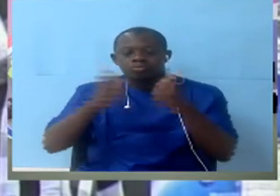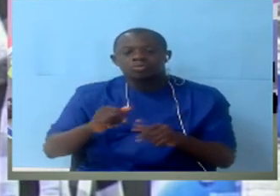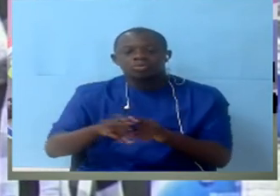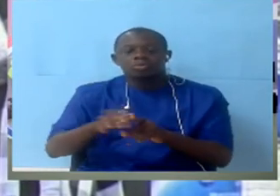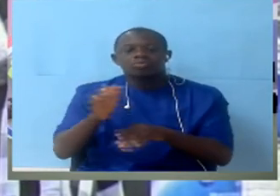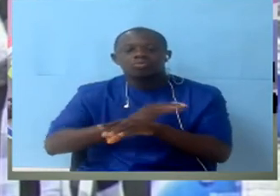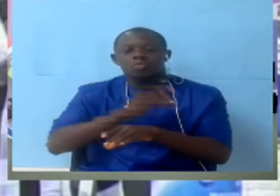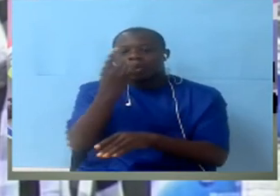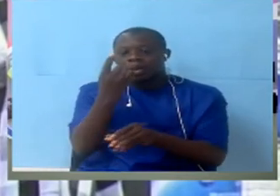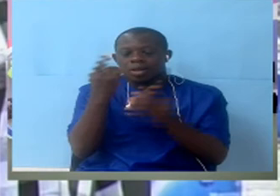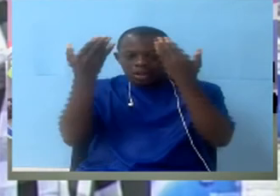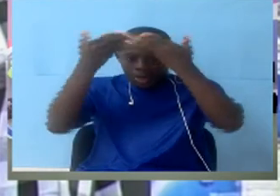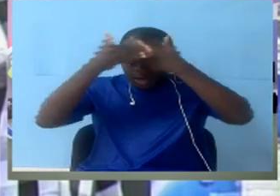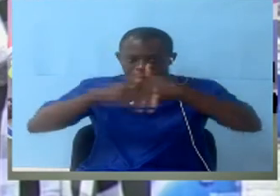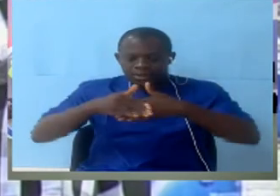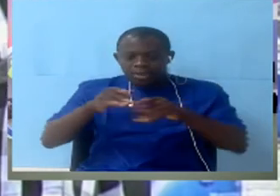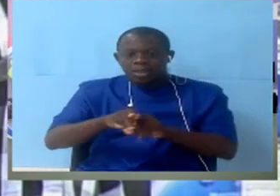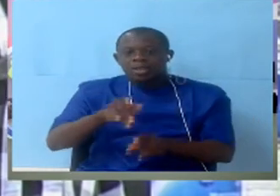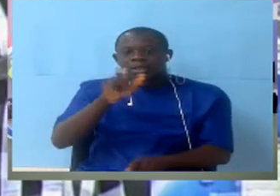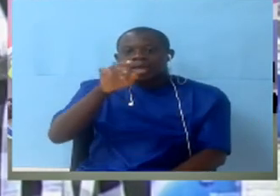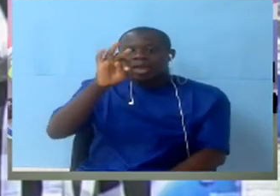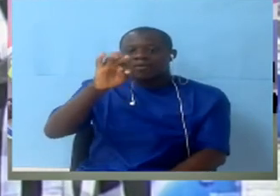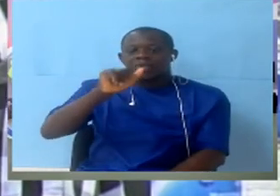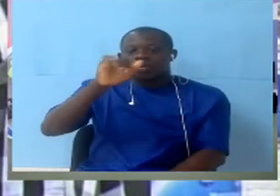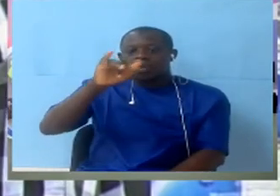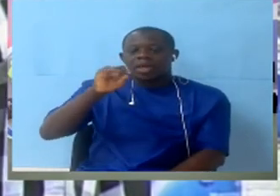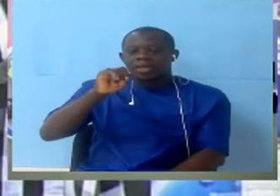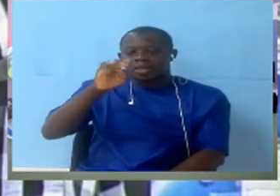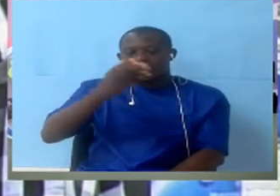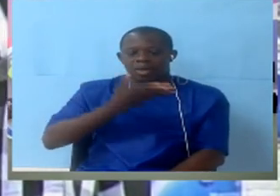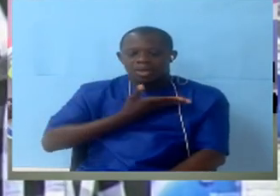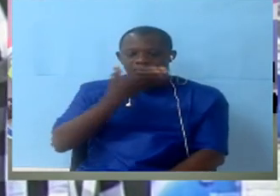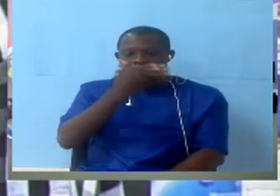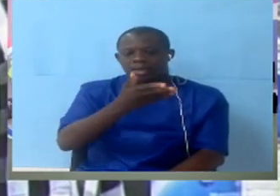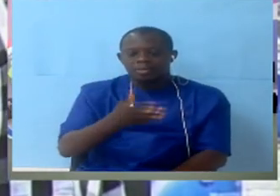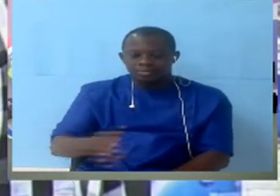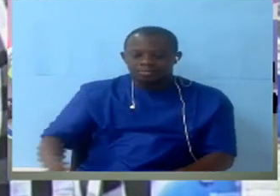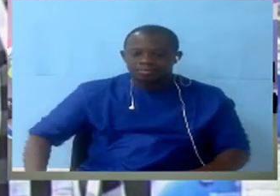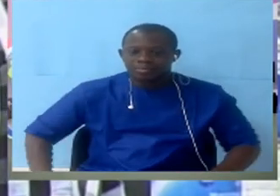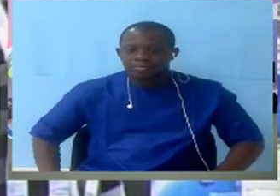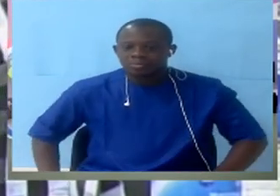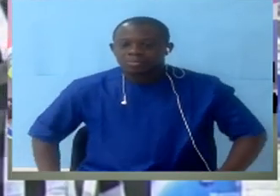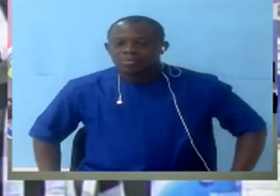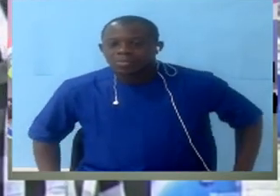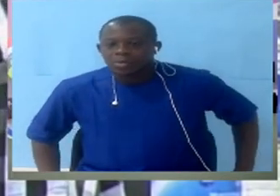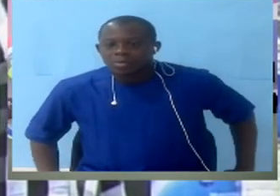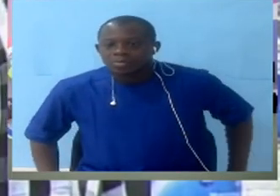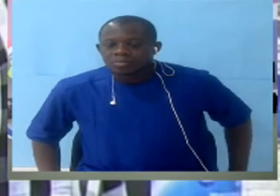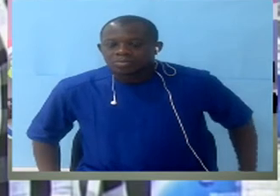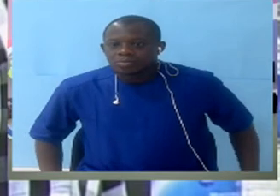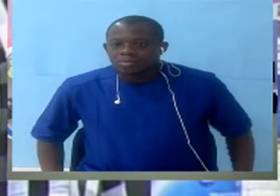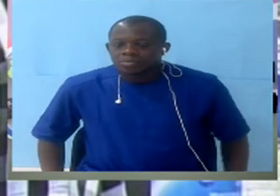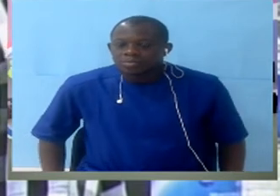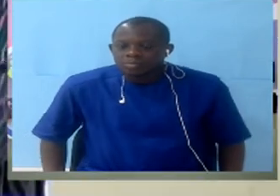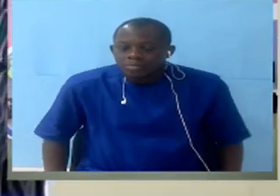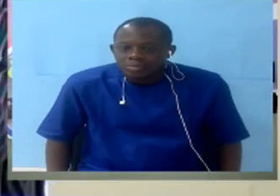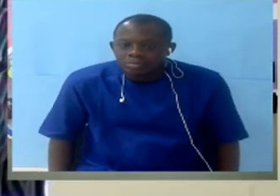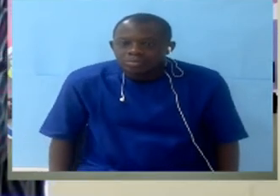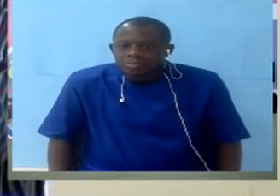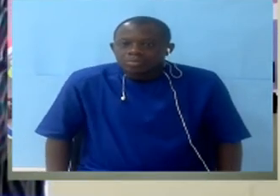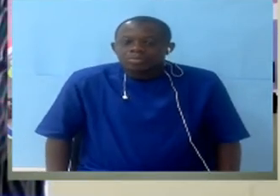night. At Sergeant Fay BJ found Sergeant Fay was Mr. there, Mr. Witness, yes, some office, Mr. Witness,